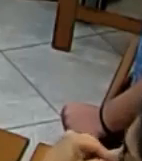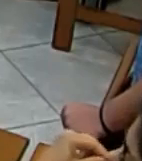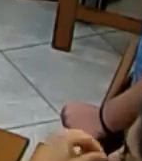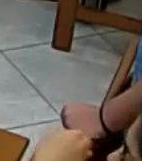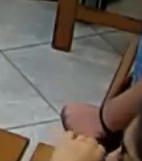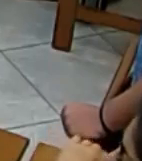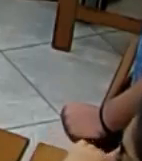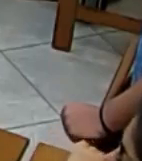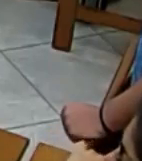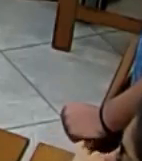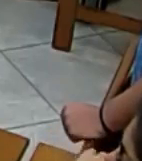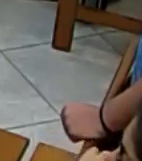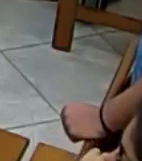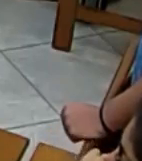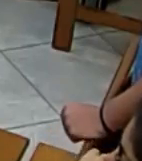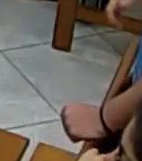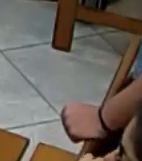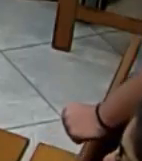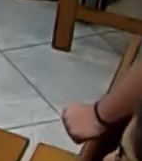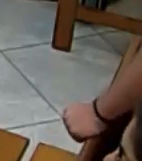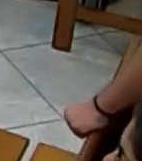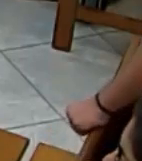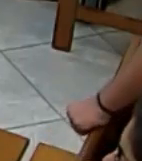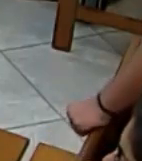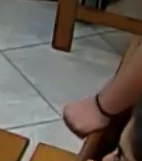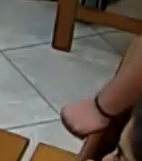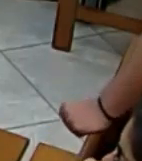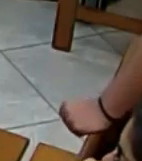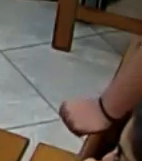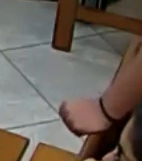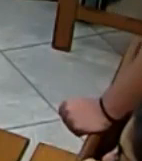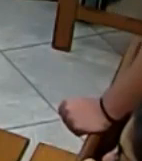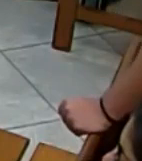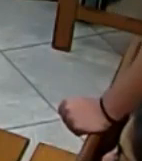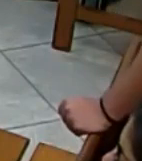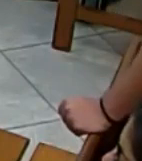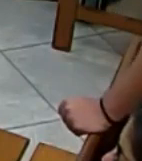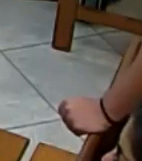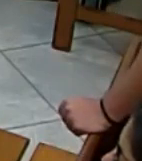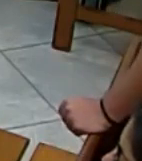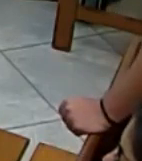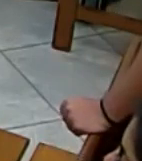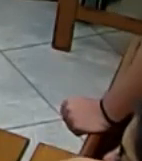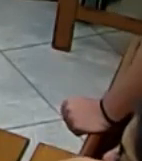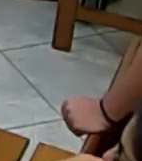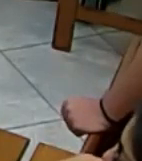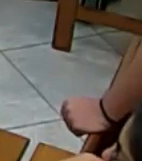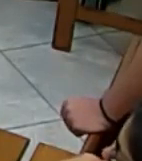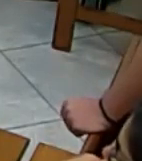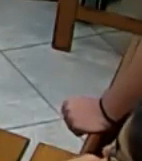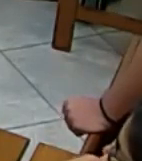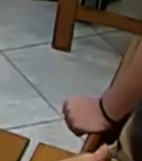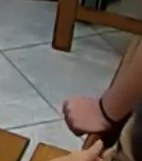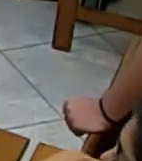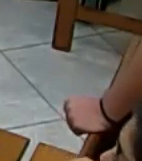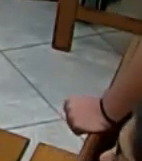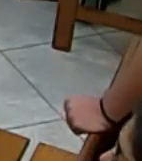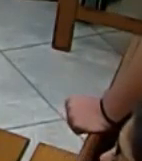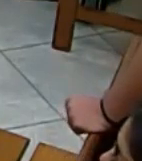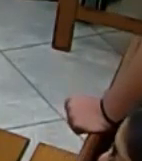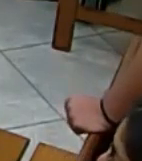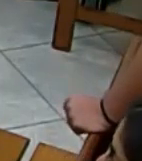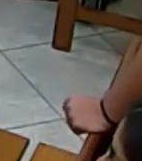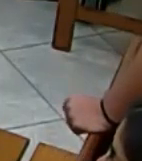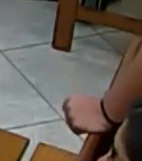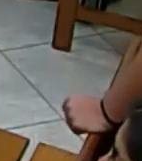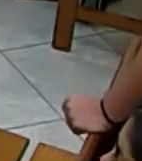we may come to our homes, and that this day may be a day in which we may be inviting our family members,